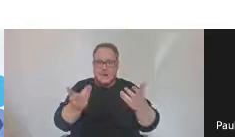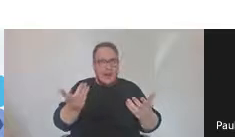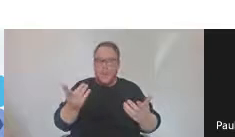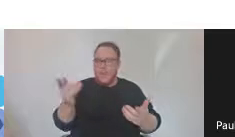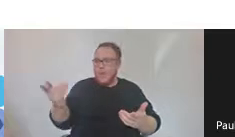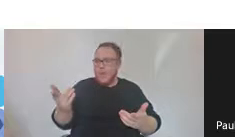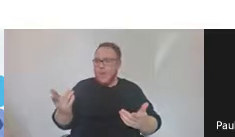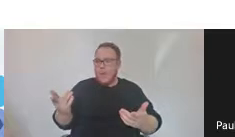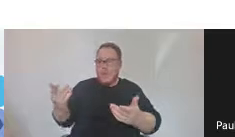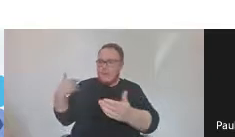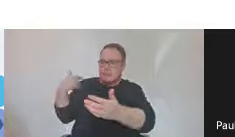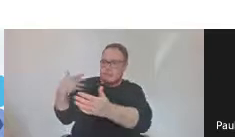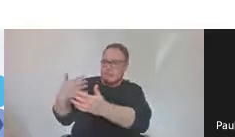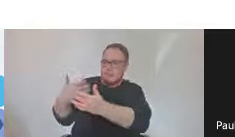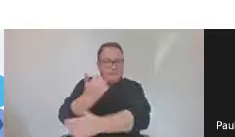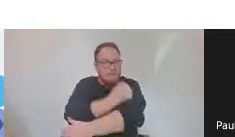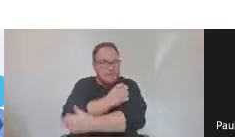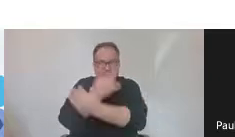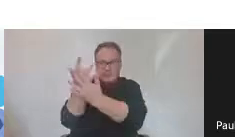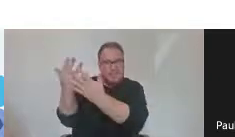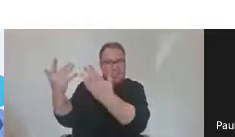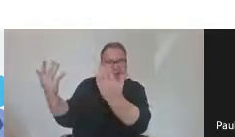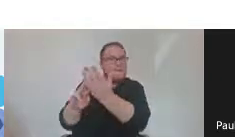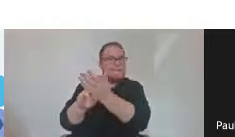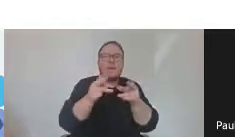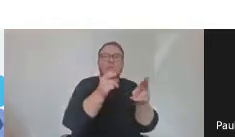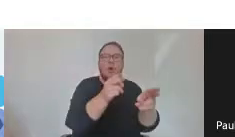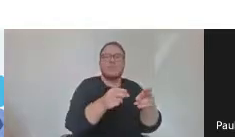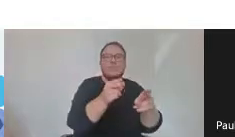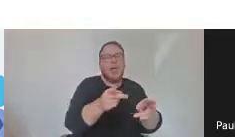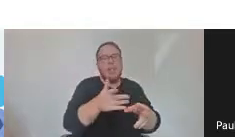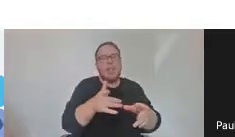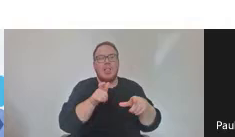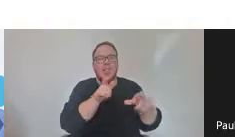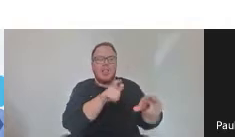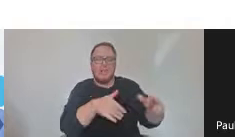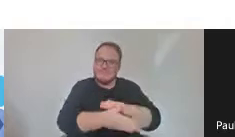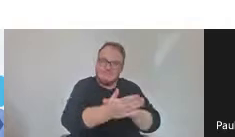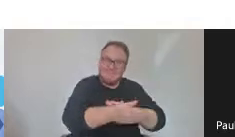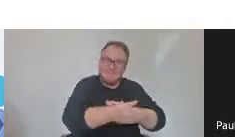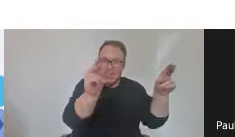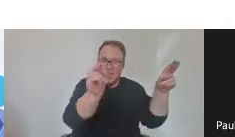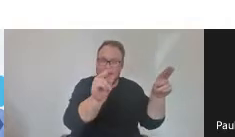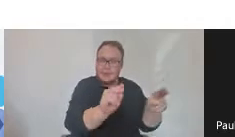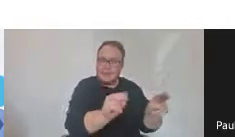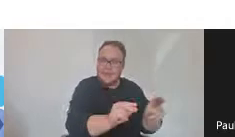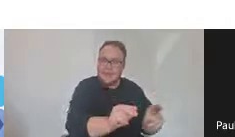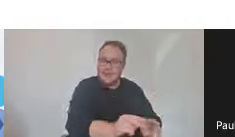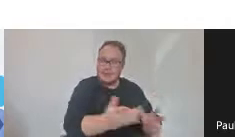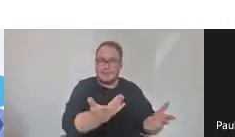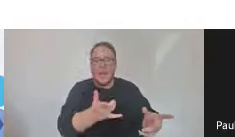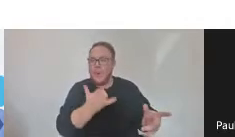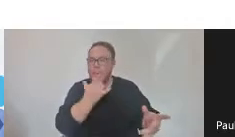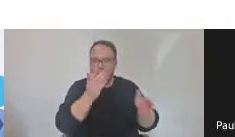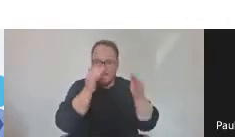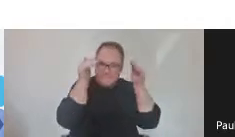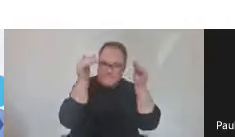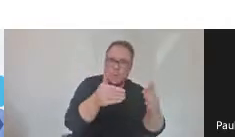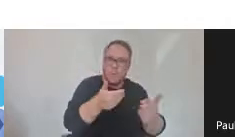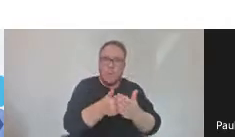the ability for us to get back into normal activity, and for the NHS to get back to the work that it needs